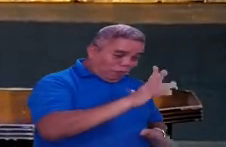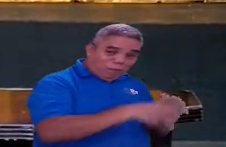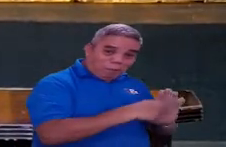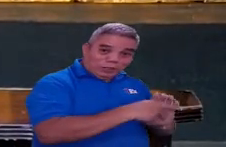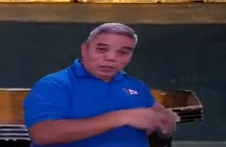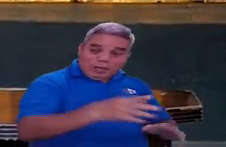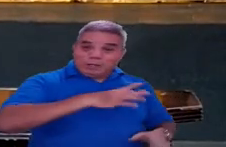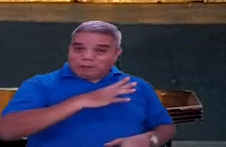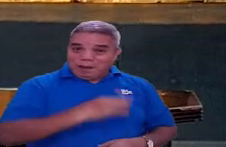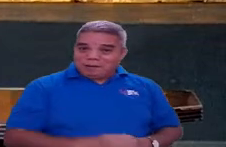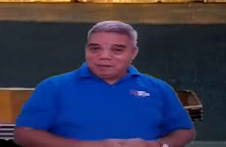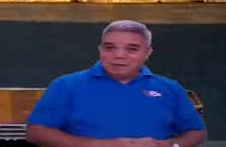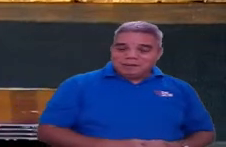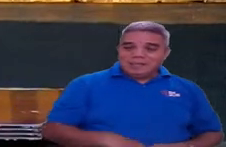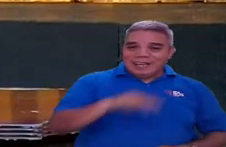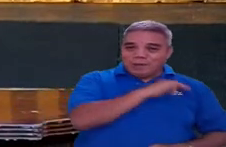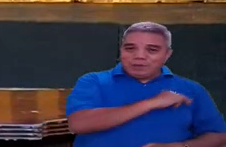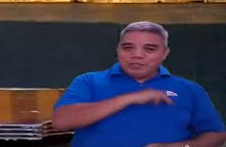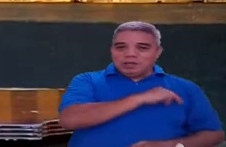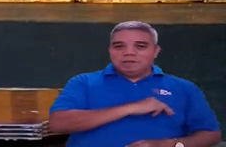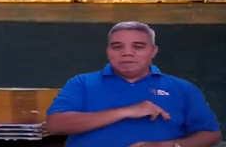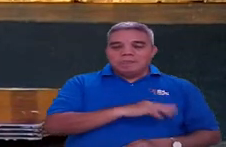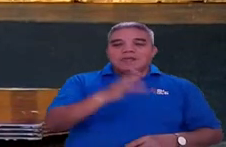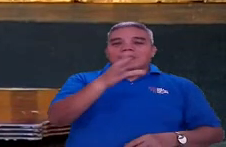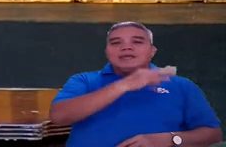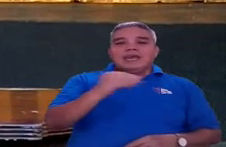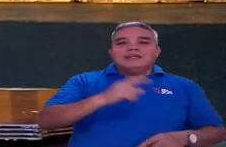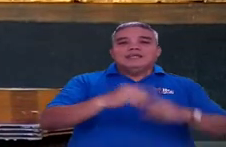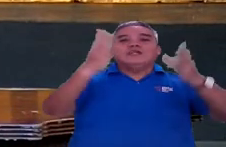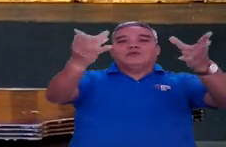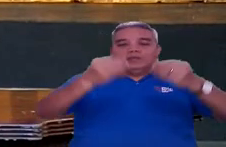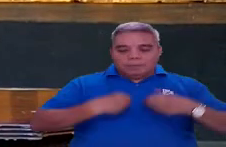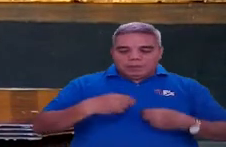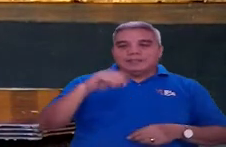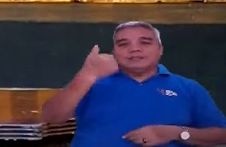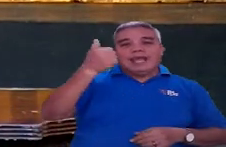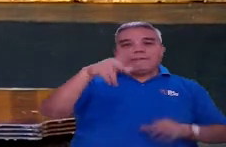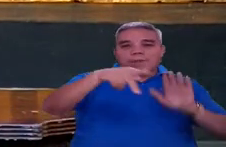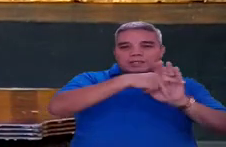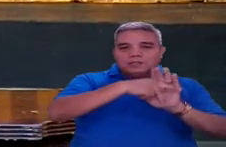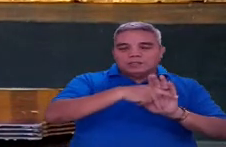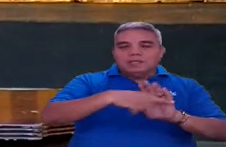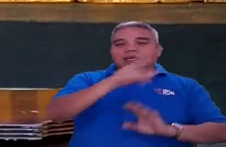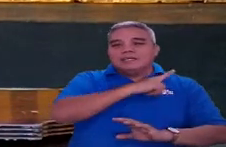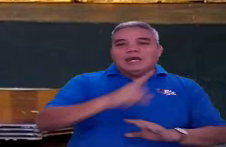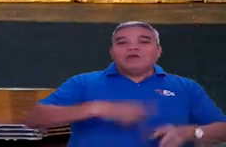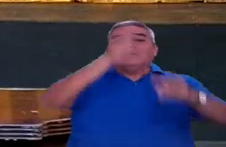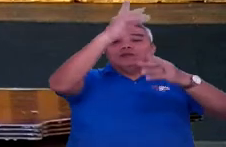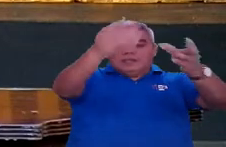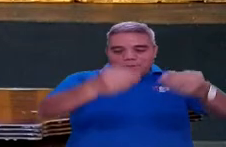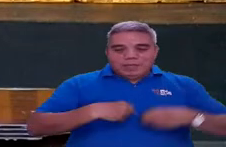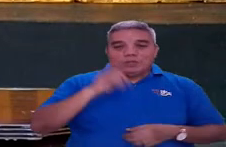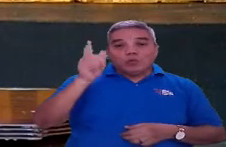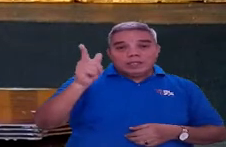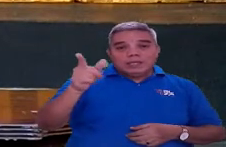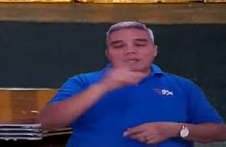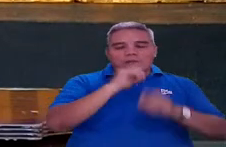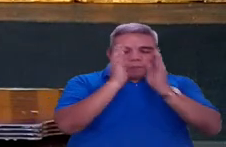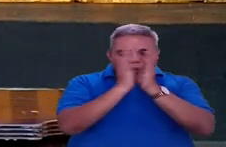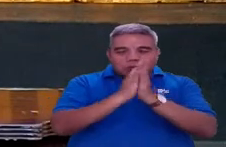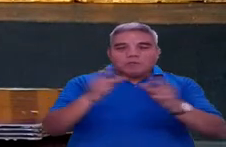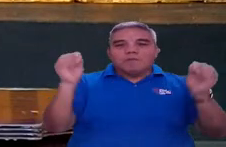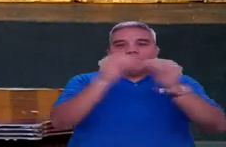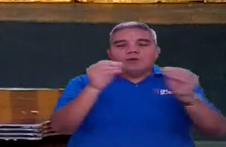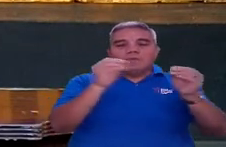5 pesos in mission. And then the Lord would give me 10 pesos. The Lord would give me 20 pesos. I would pray